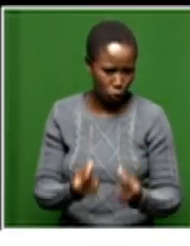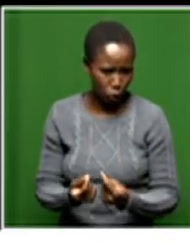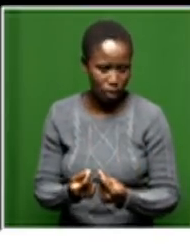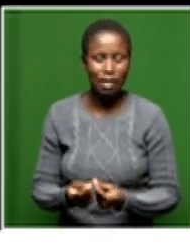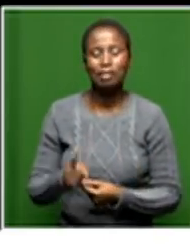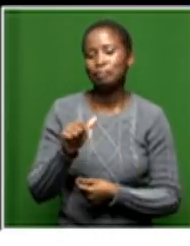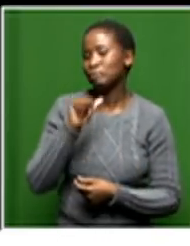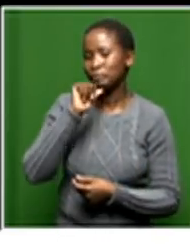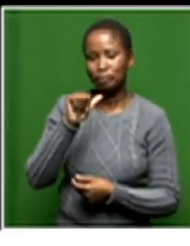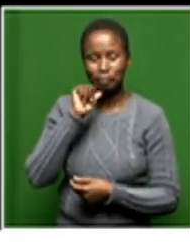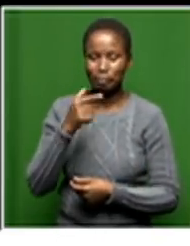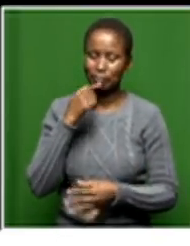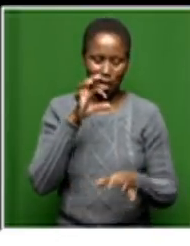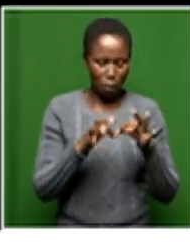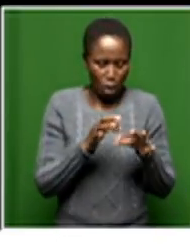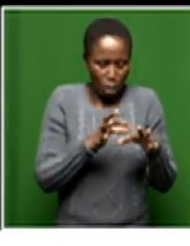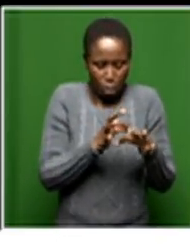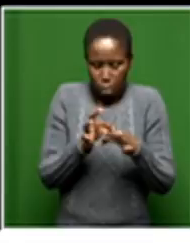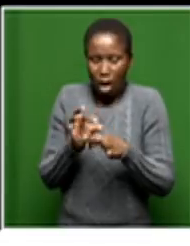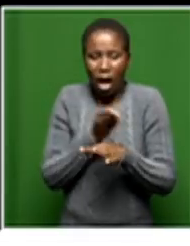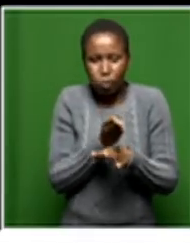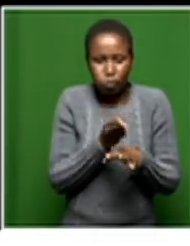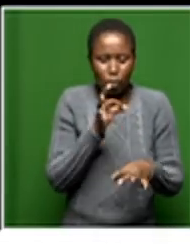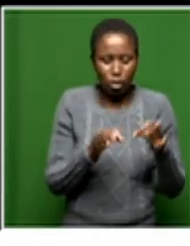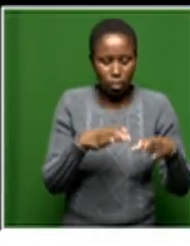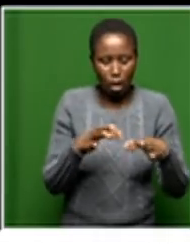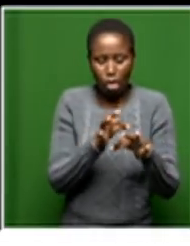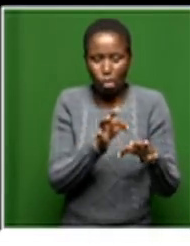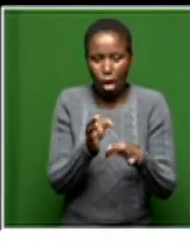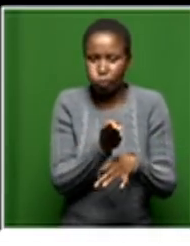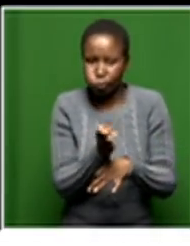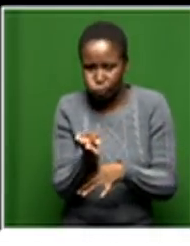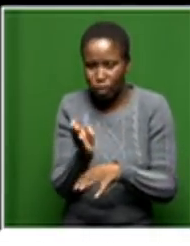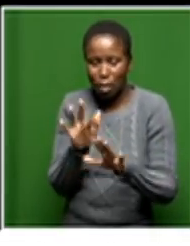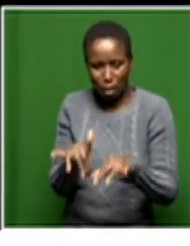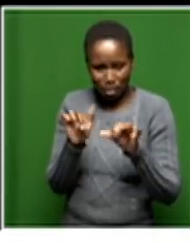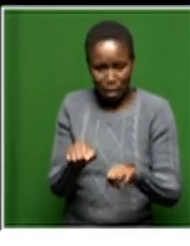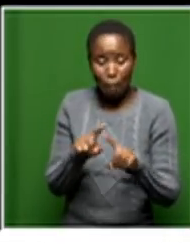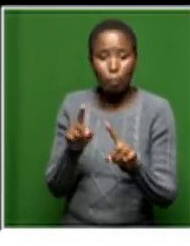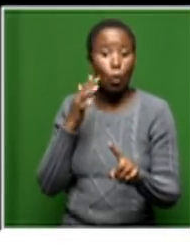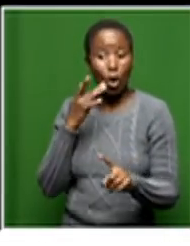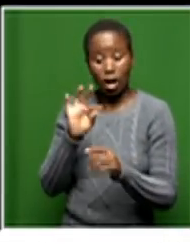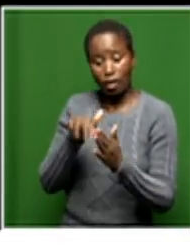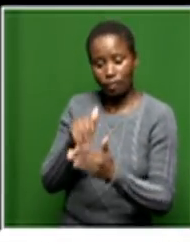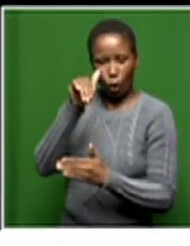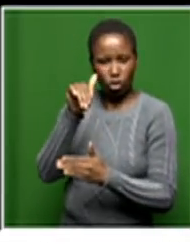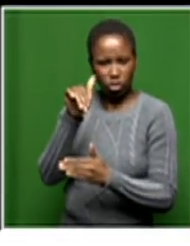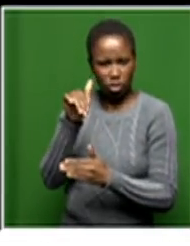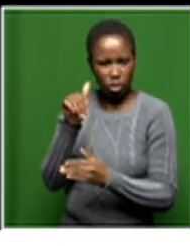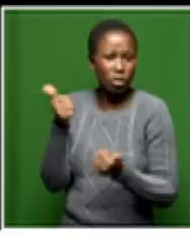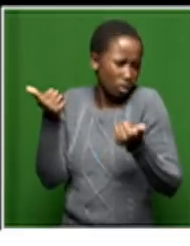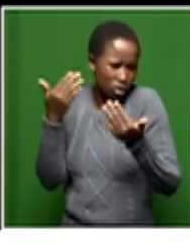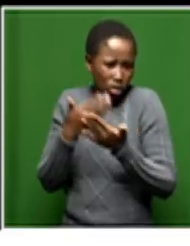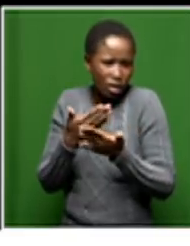Whether the smaller parties have a different view, when the outcome of the vote is announced, it favors the ruling